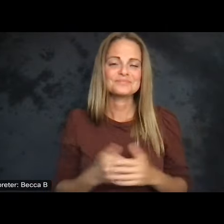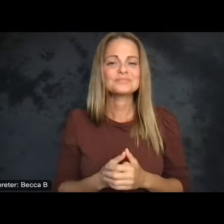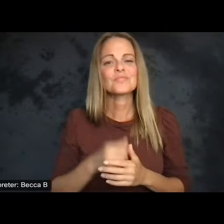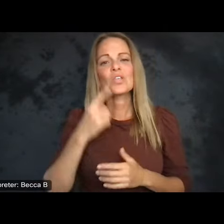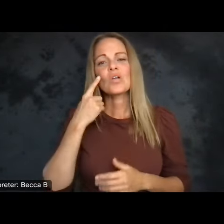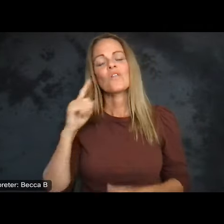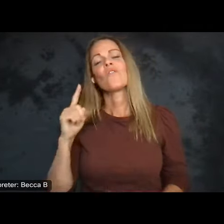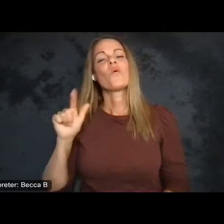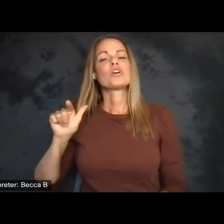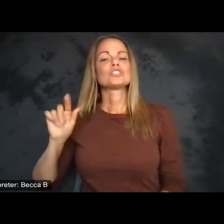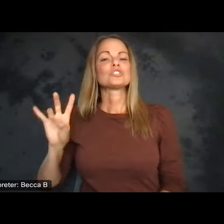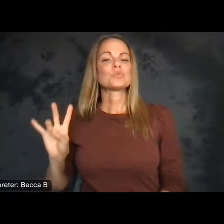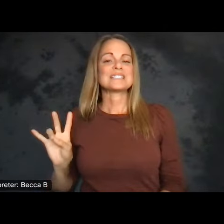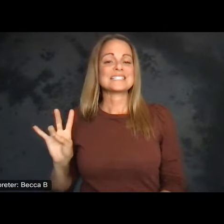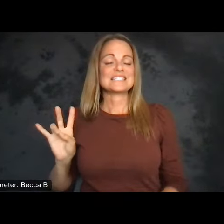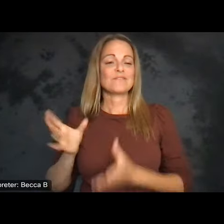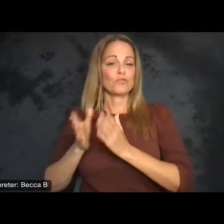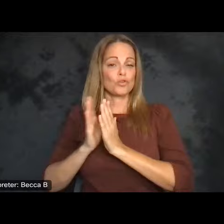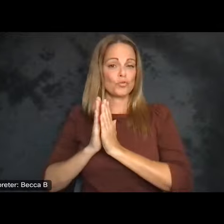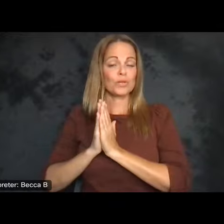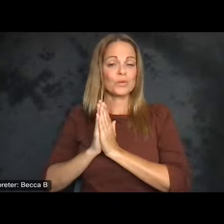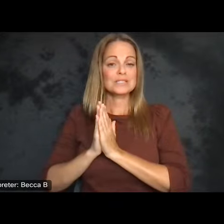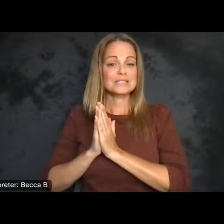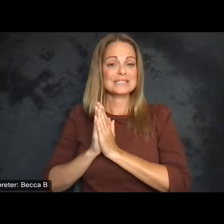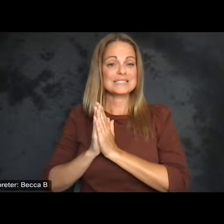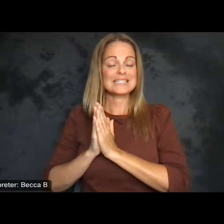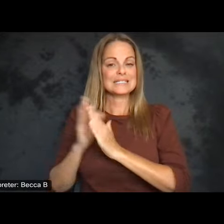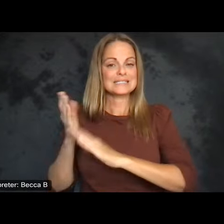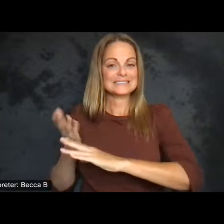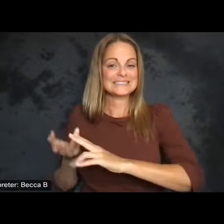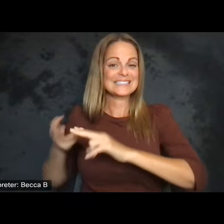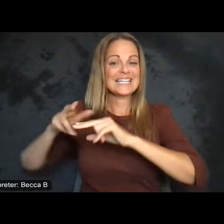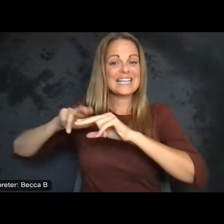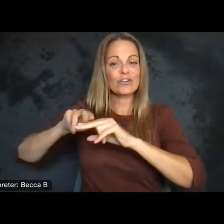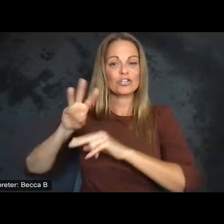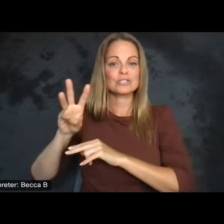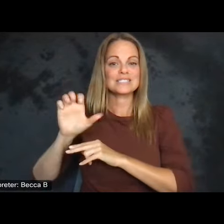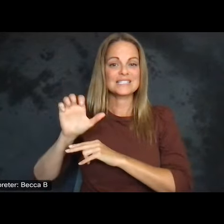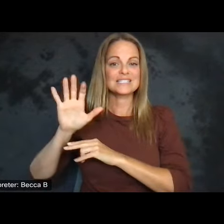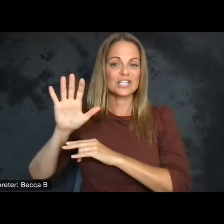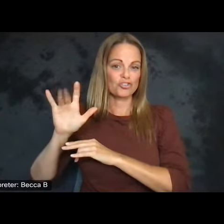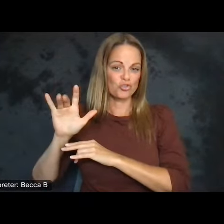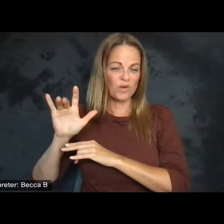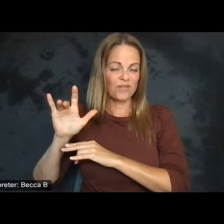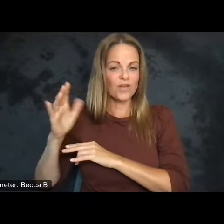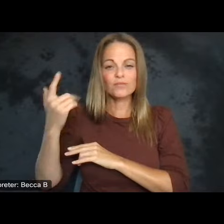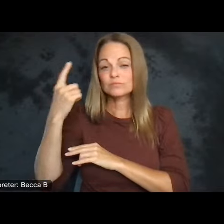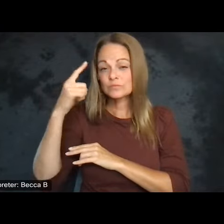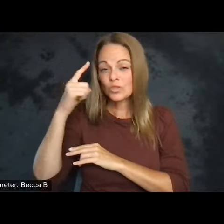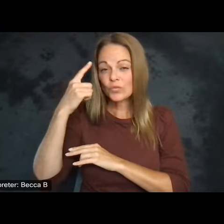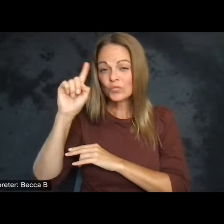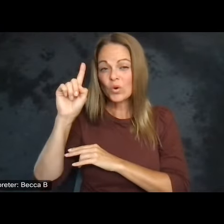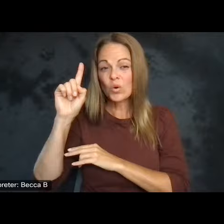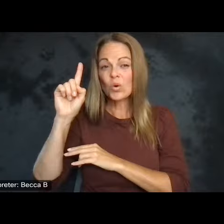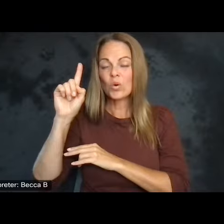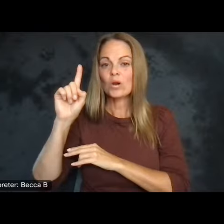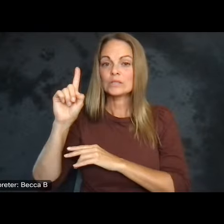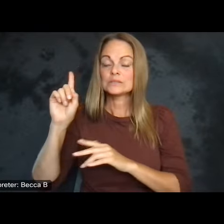27, we're requesting this be increased to $625,000, primarily due to a greatly